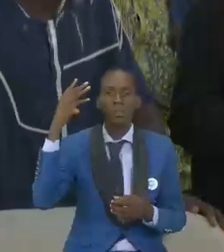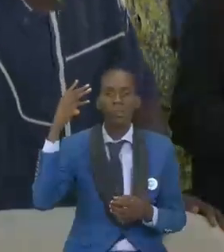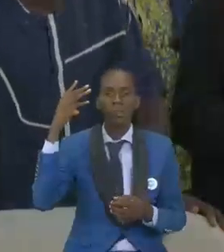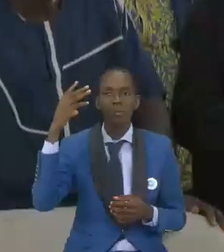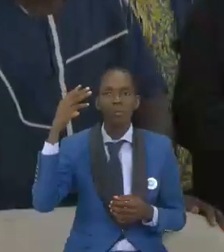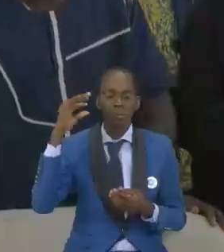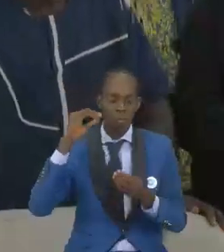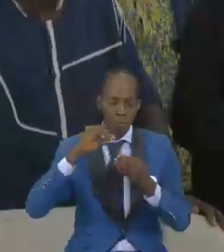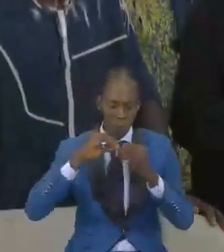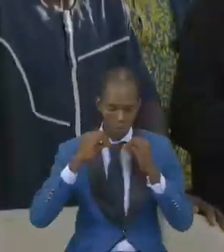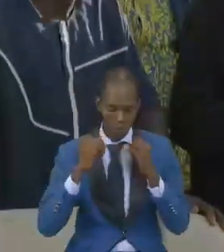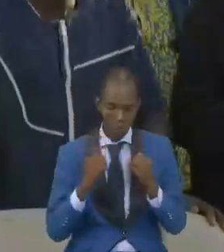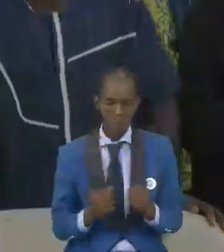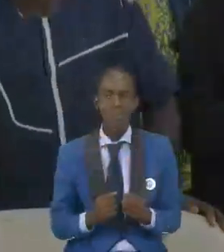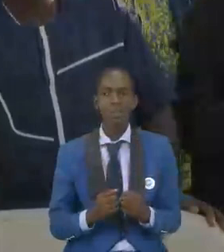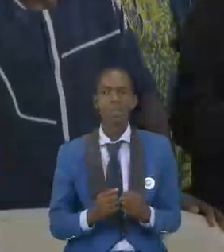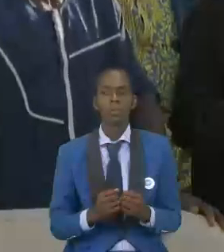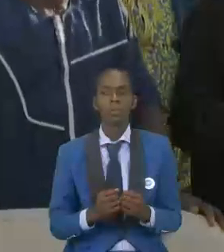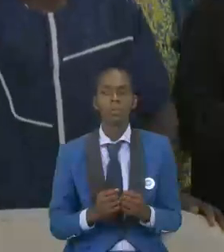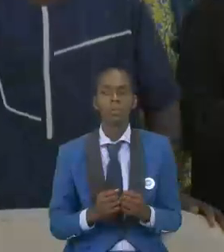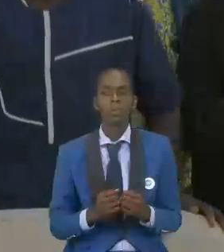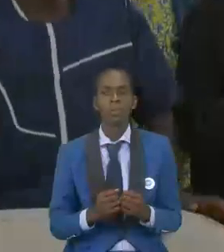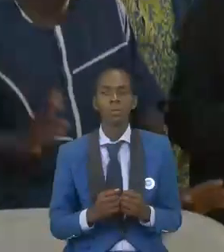more strength,